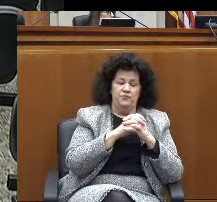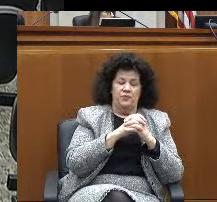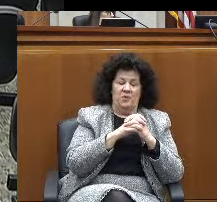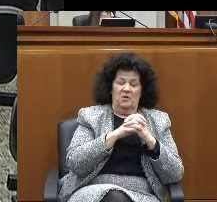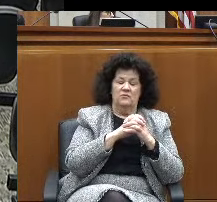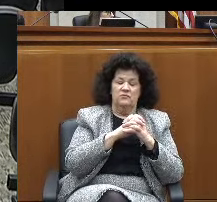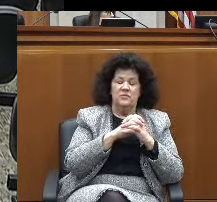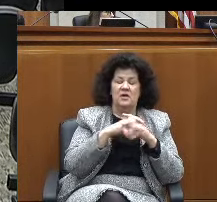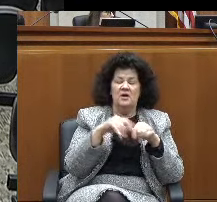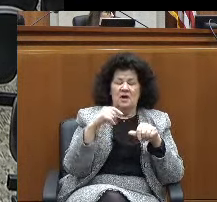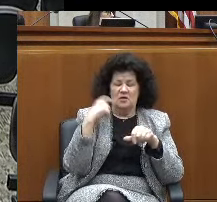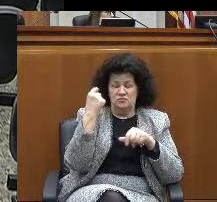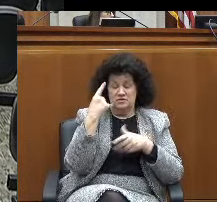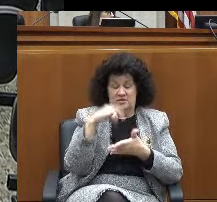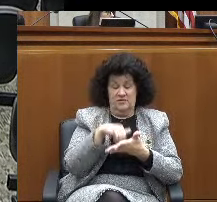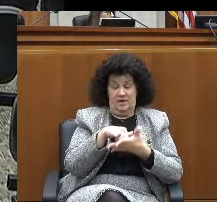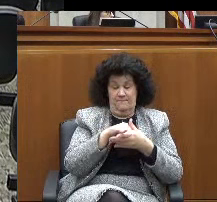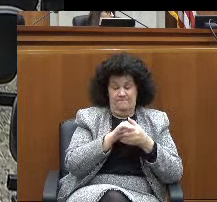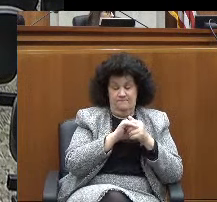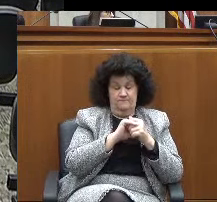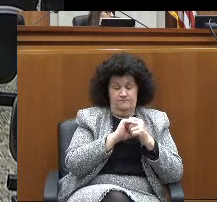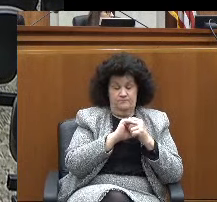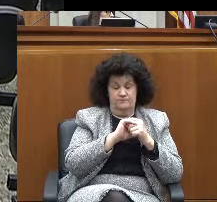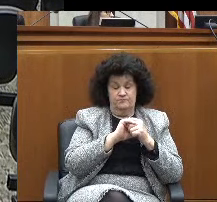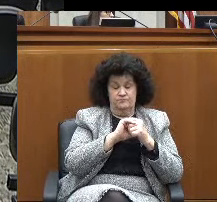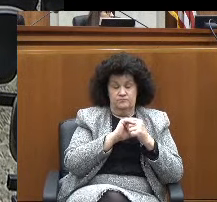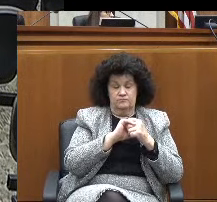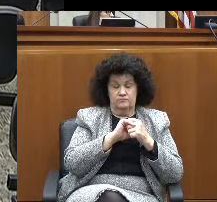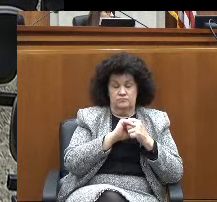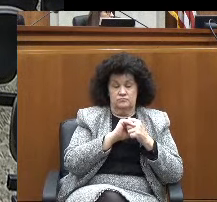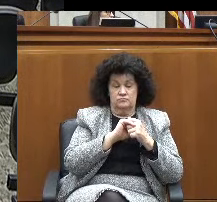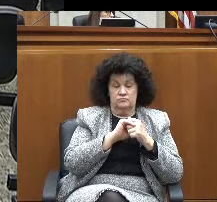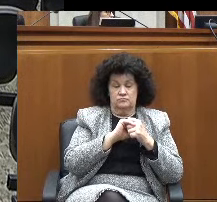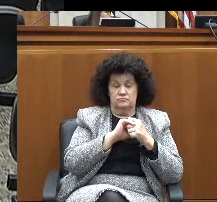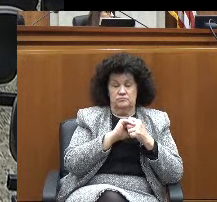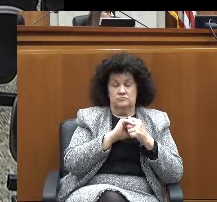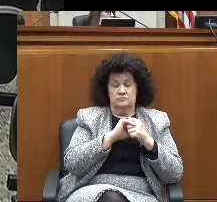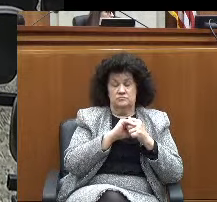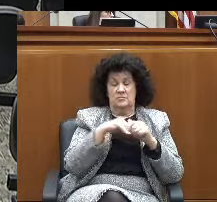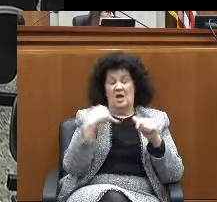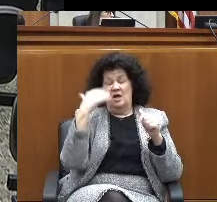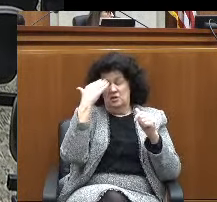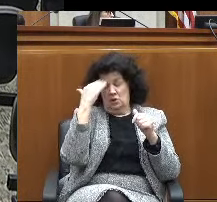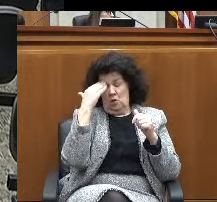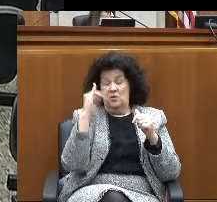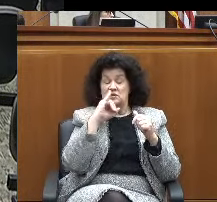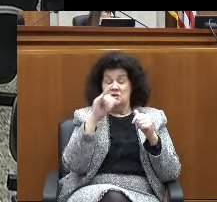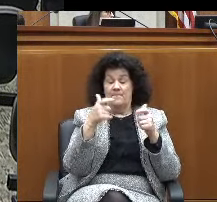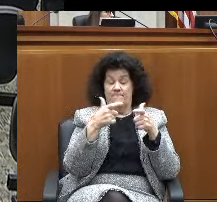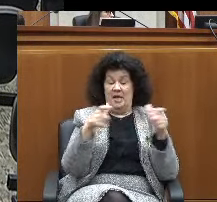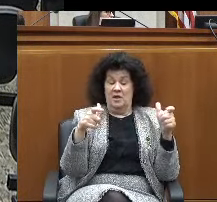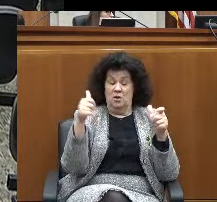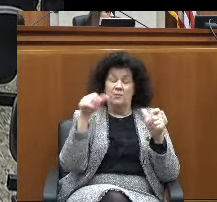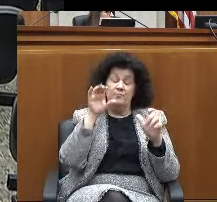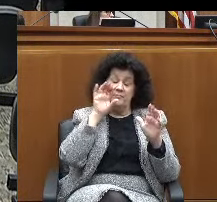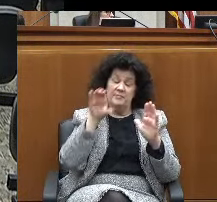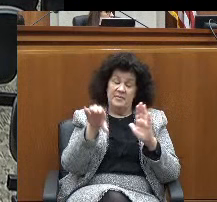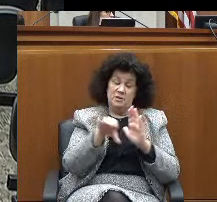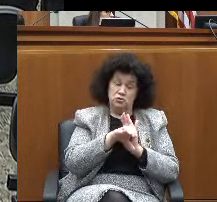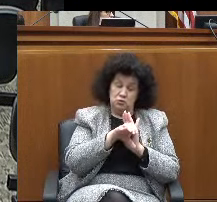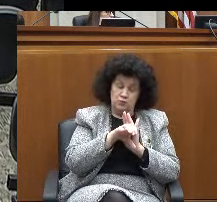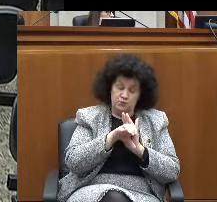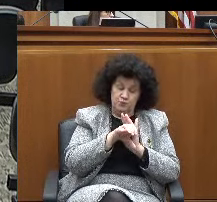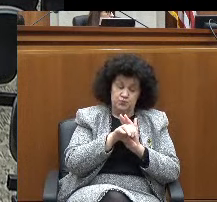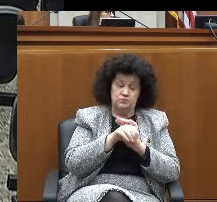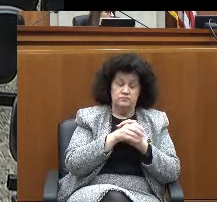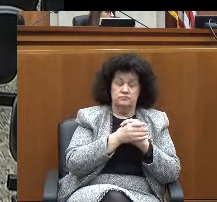to Commissioner Reed's team and higher ed. It's obviously a bigger picture, you know, like you stated, and to your point,